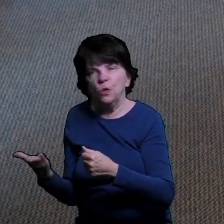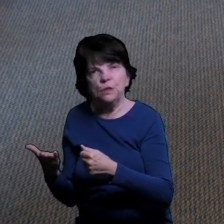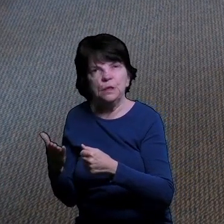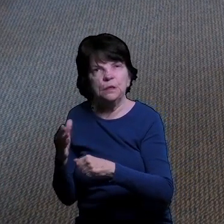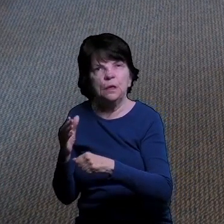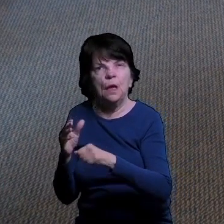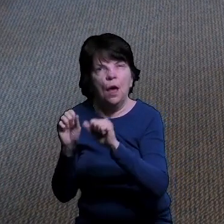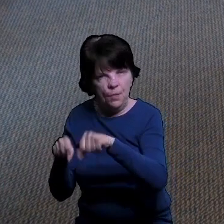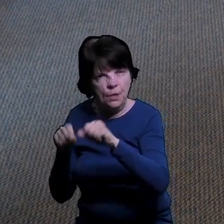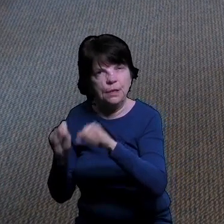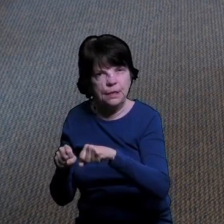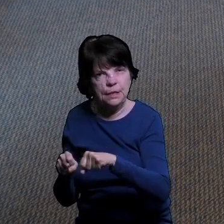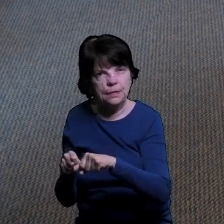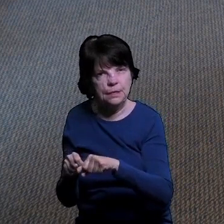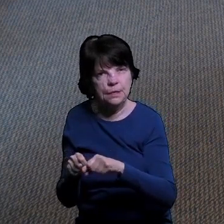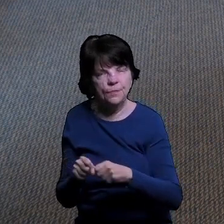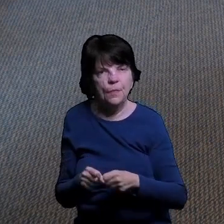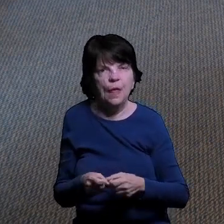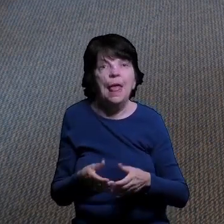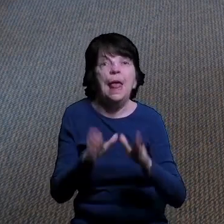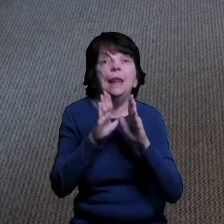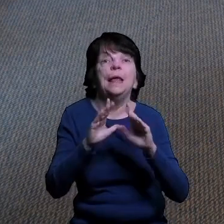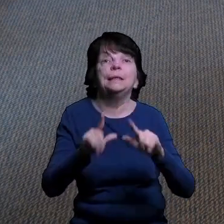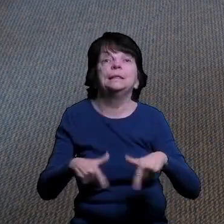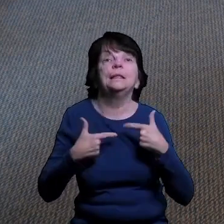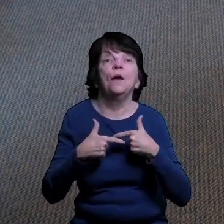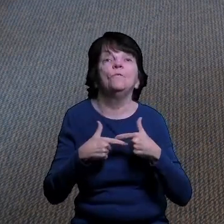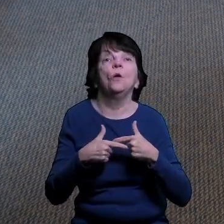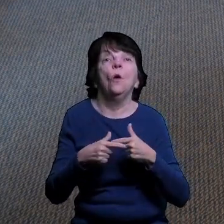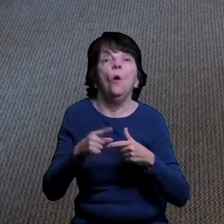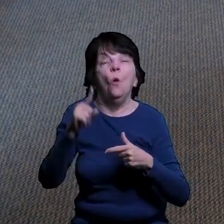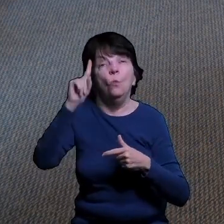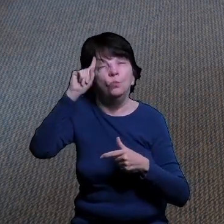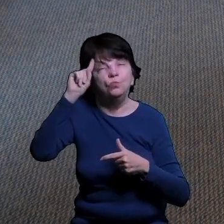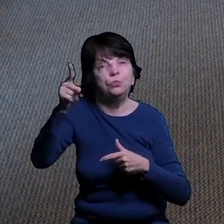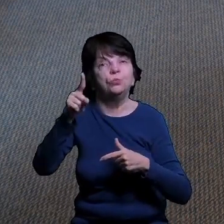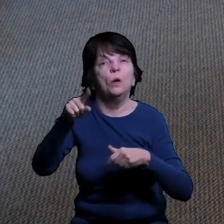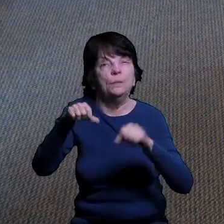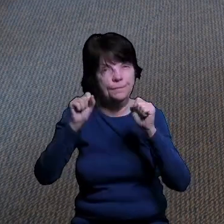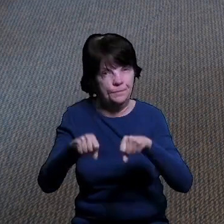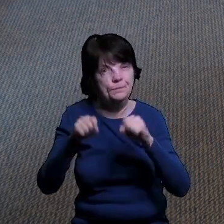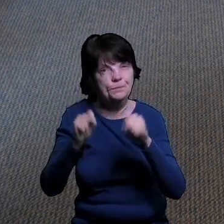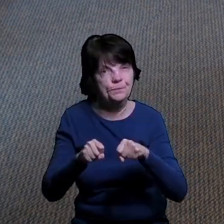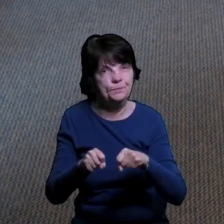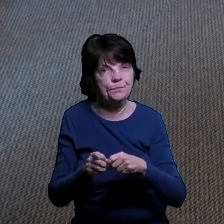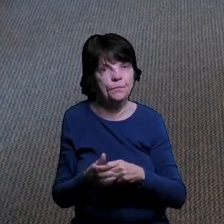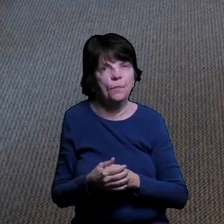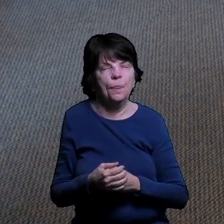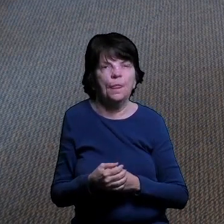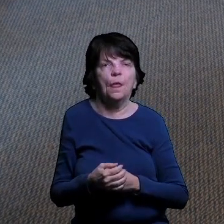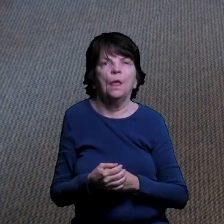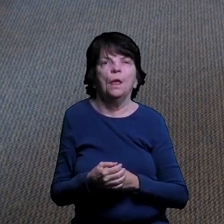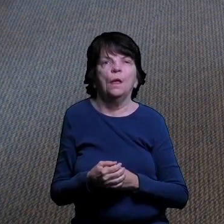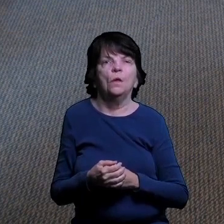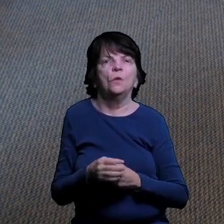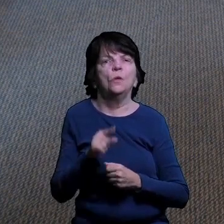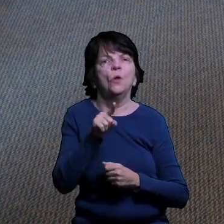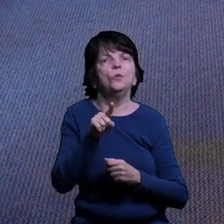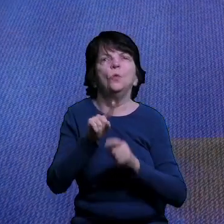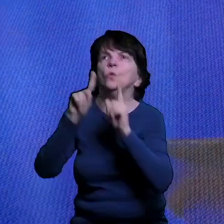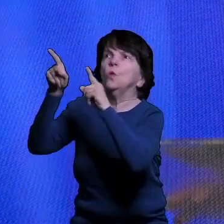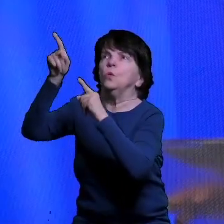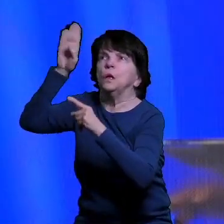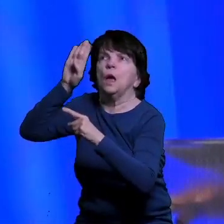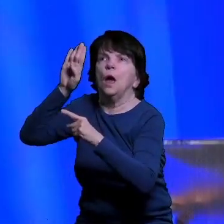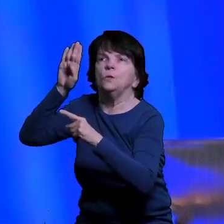it to myself, but I'm going to release it to you. Are you coming to God only for what you get?